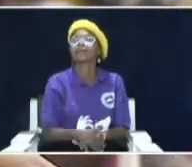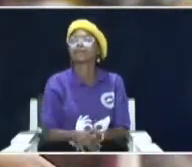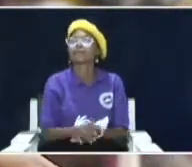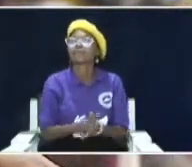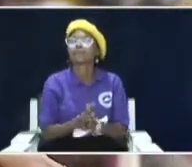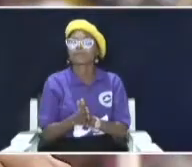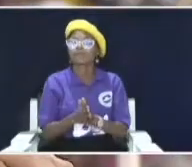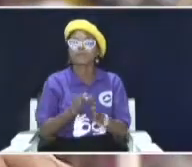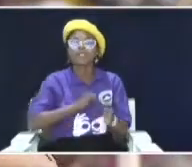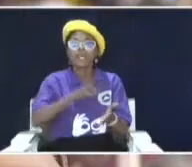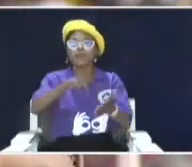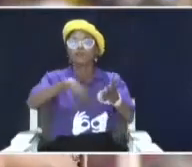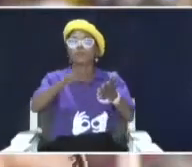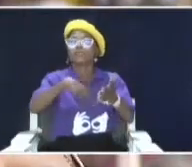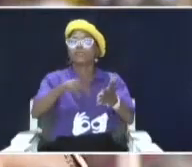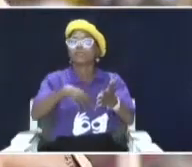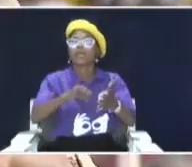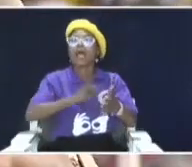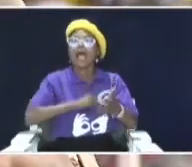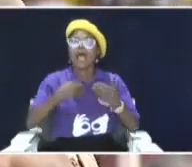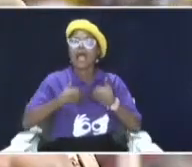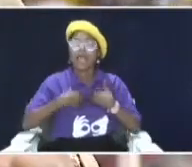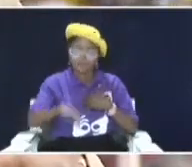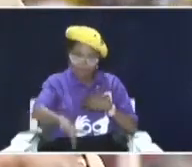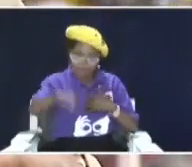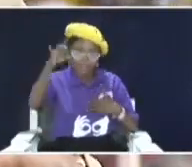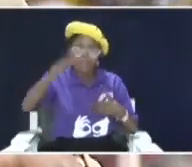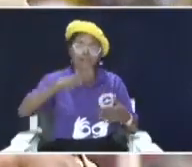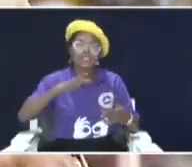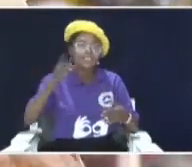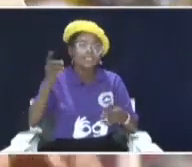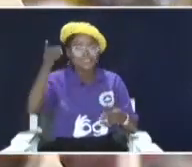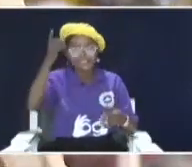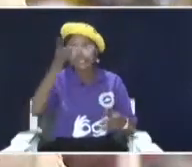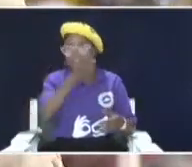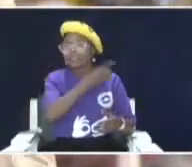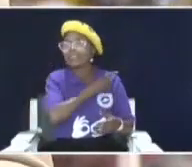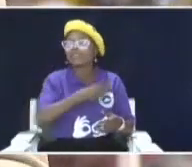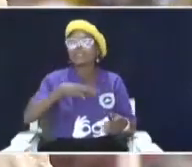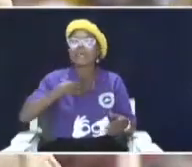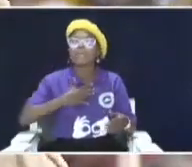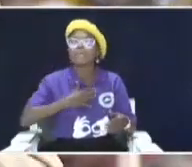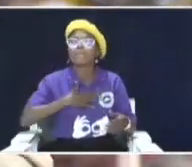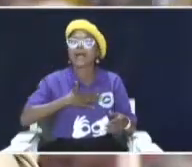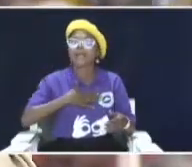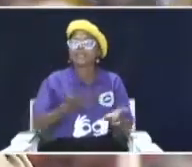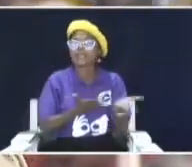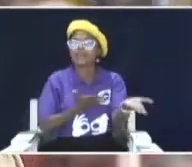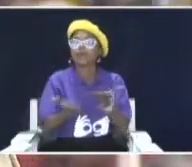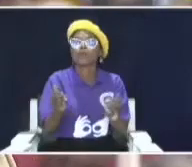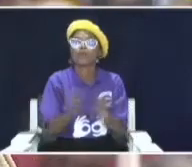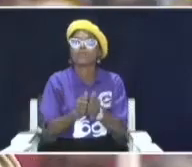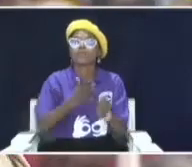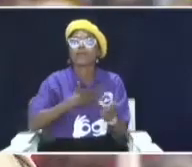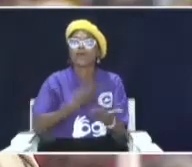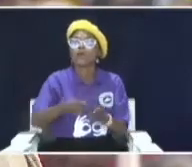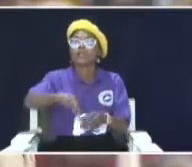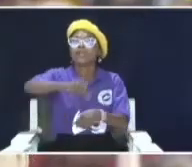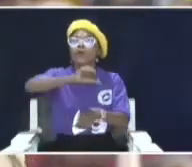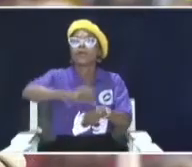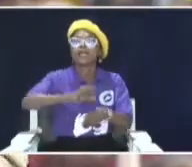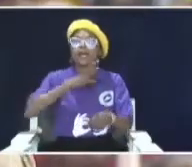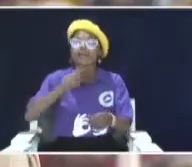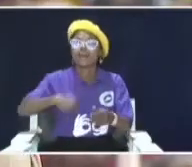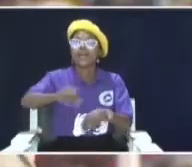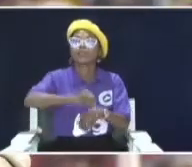Psalm 89, verse 20 to 23. I want to read this to you. I have found David my servant, with my holy oil have I anointed him,